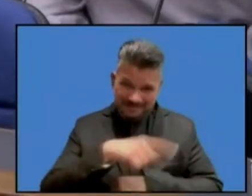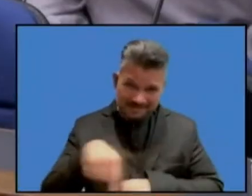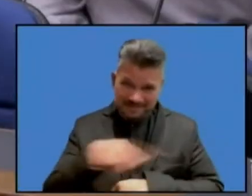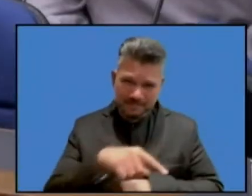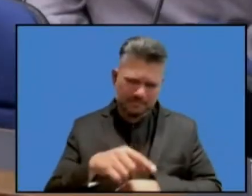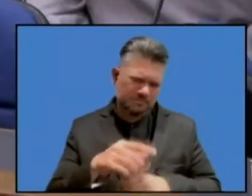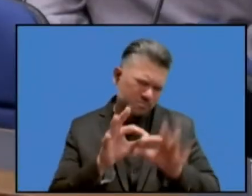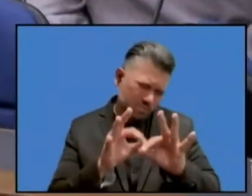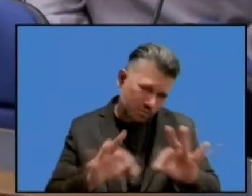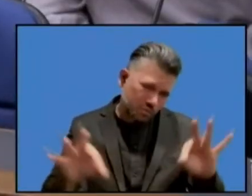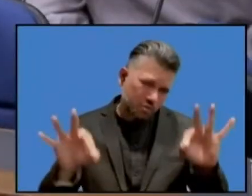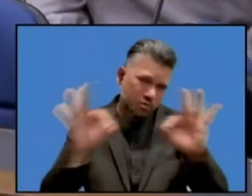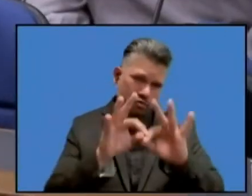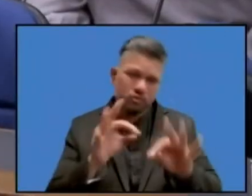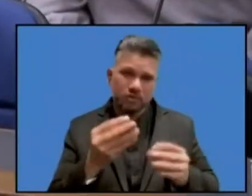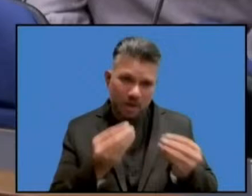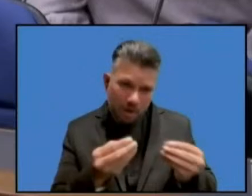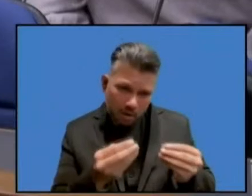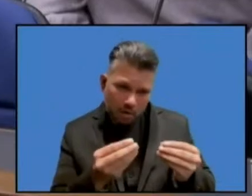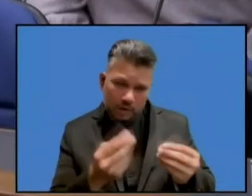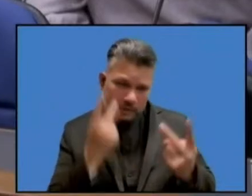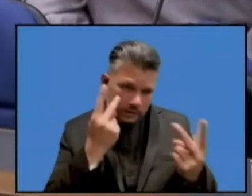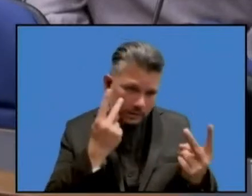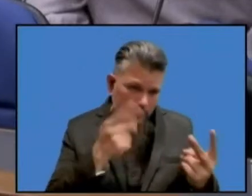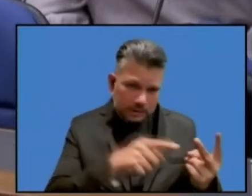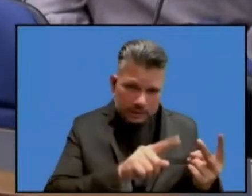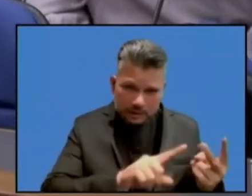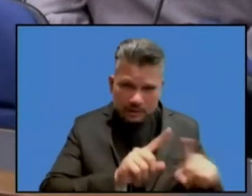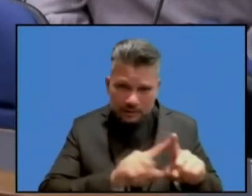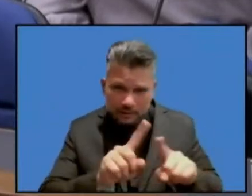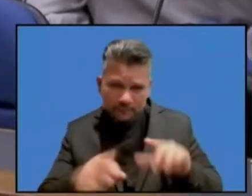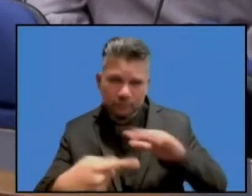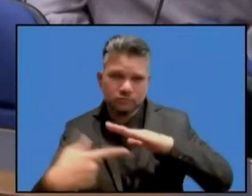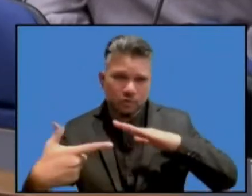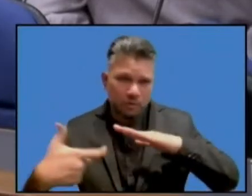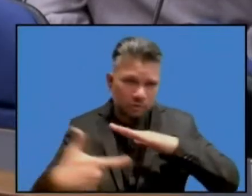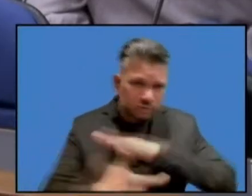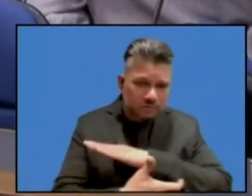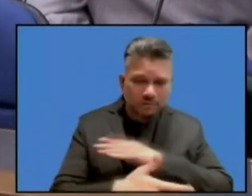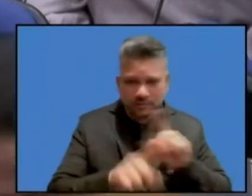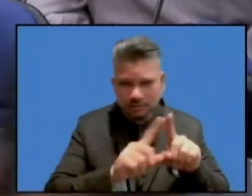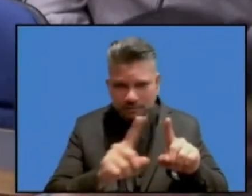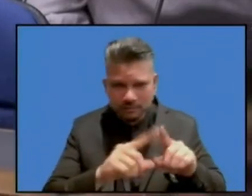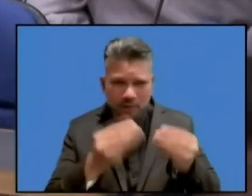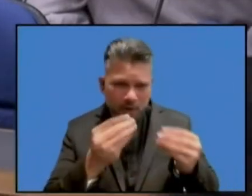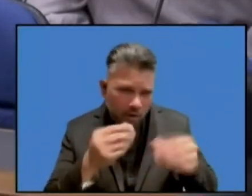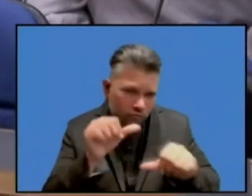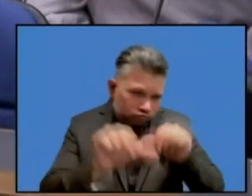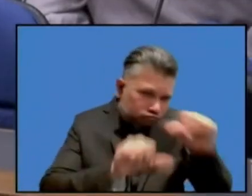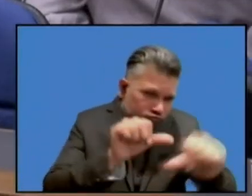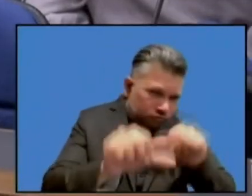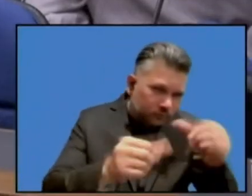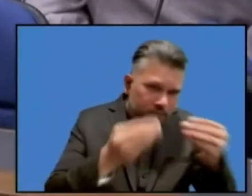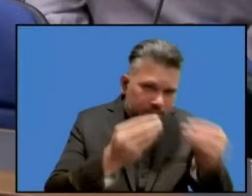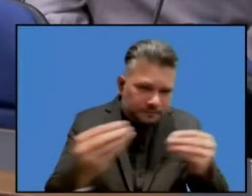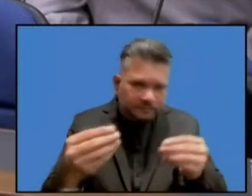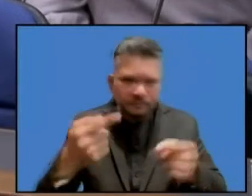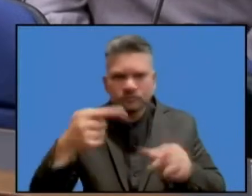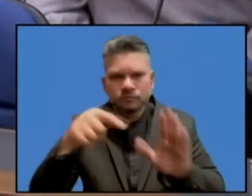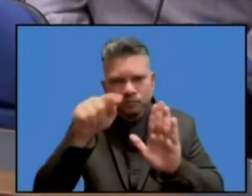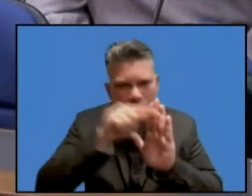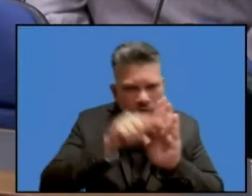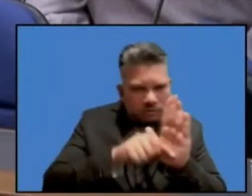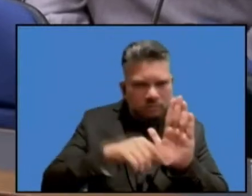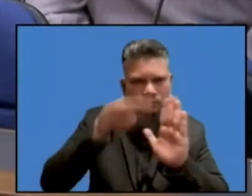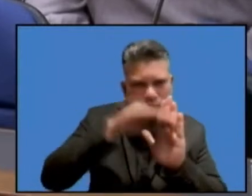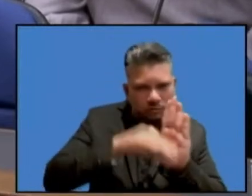and characteristics, track the progress in achieving migration-related policy and program, including